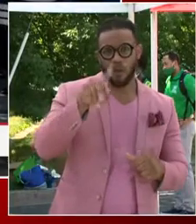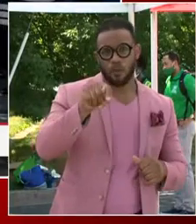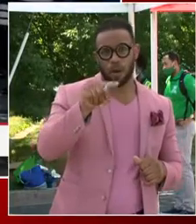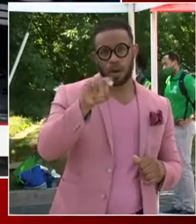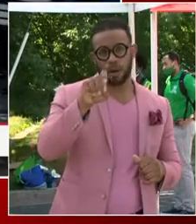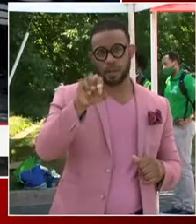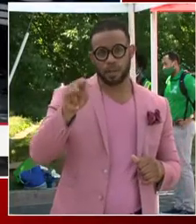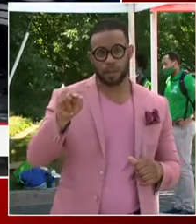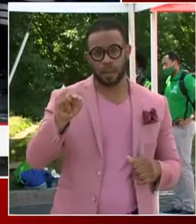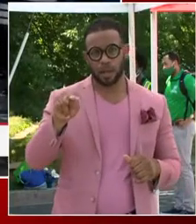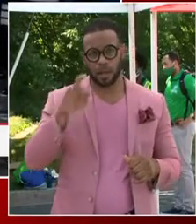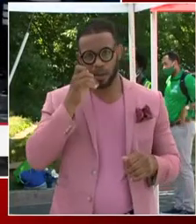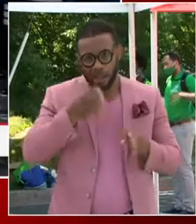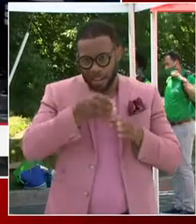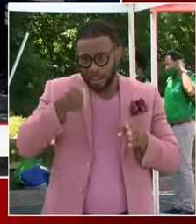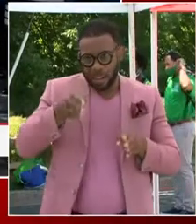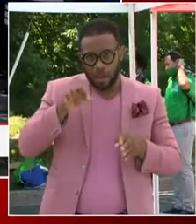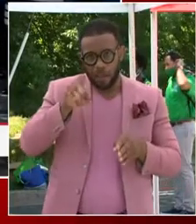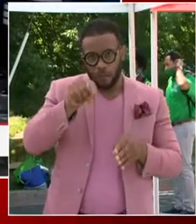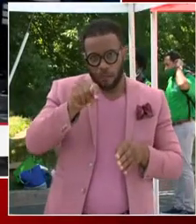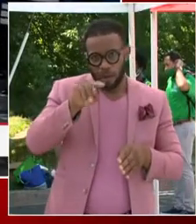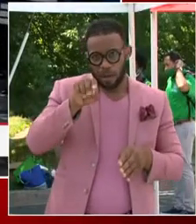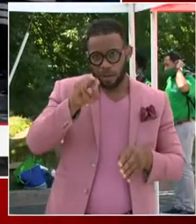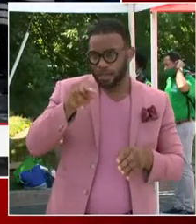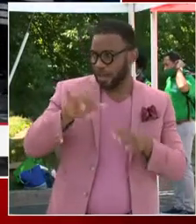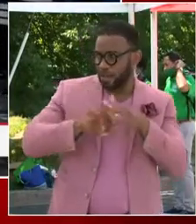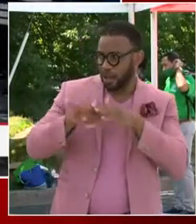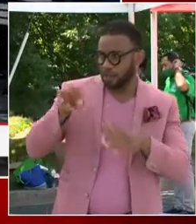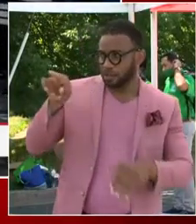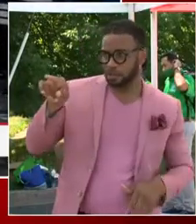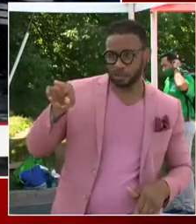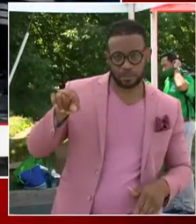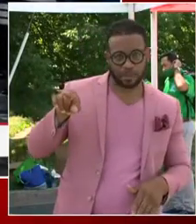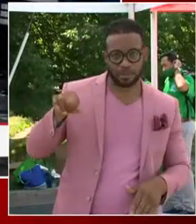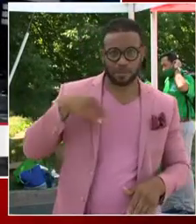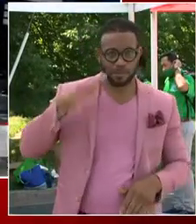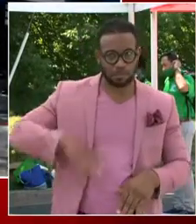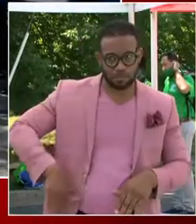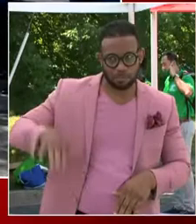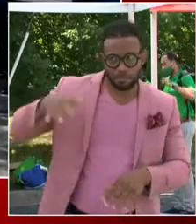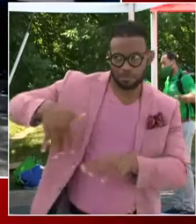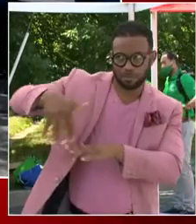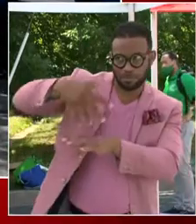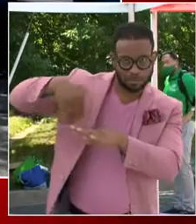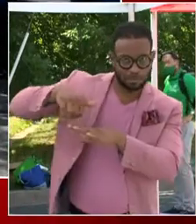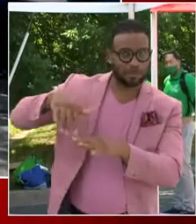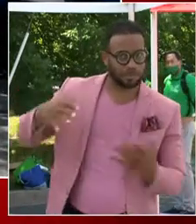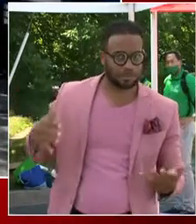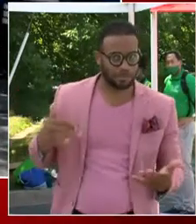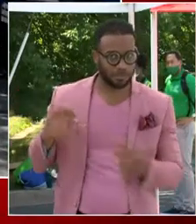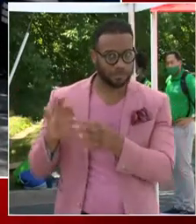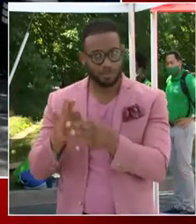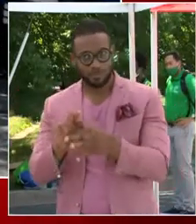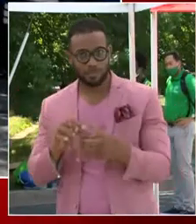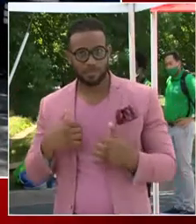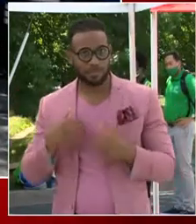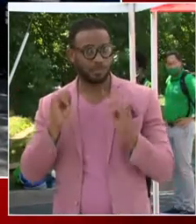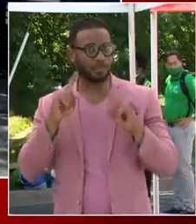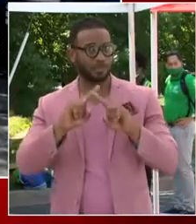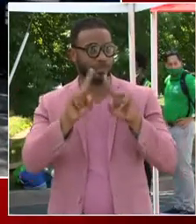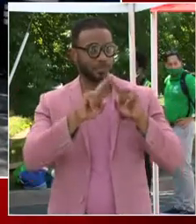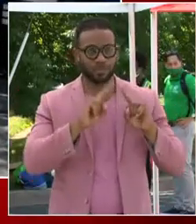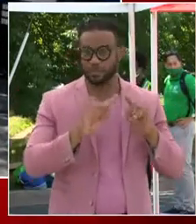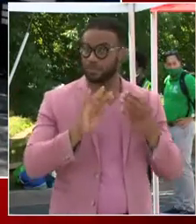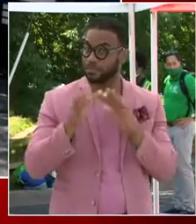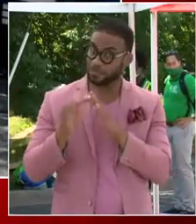Totten, where we're right next to the Fort Totten Metro, was my stomping ground in many ways that connected me to all of